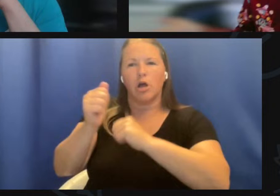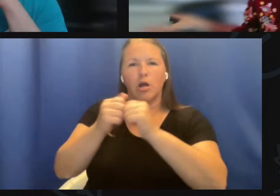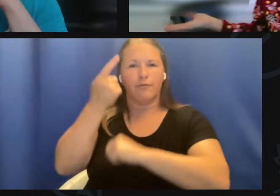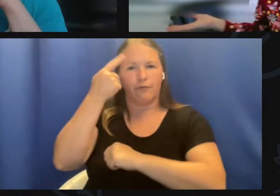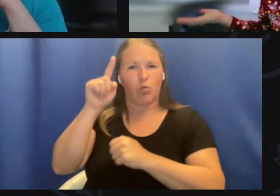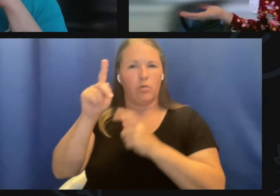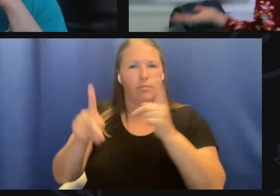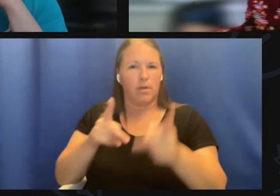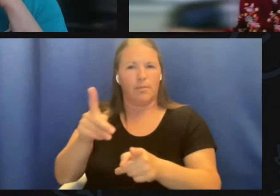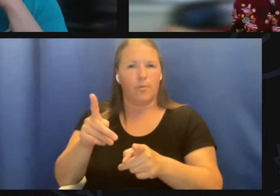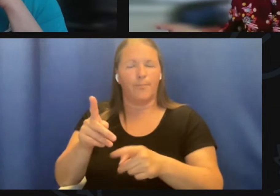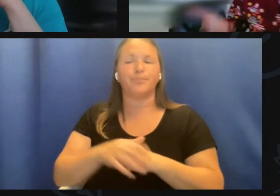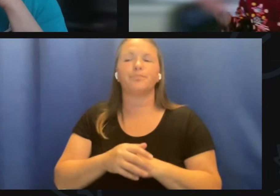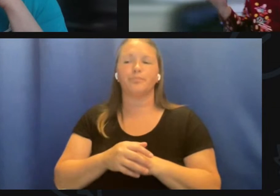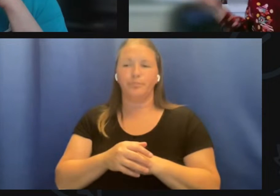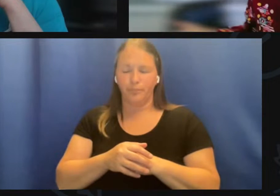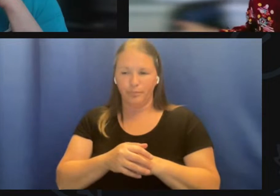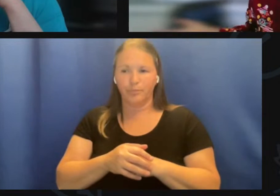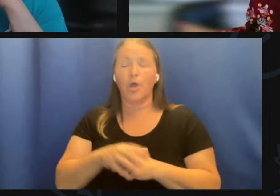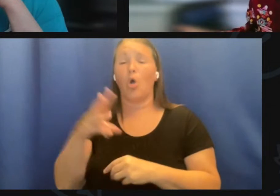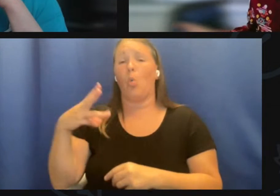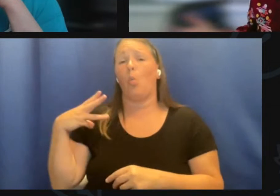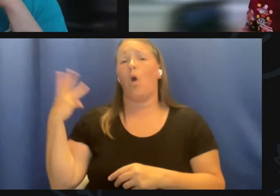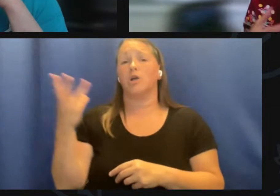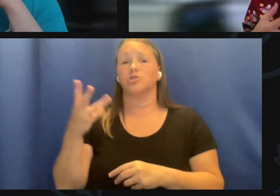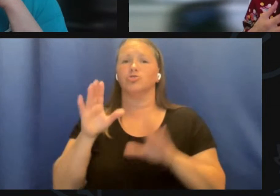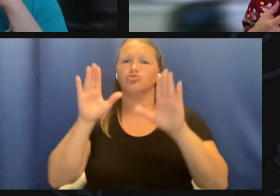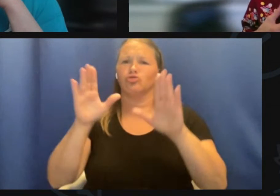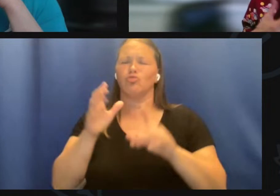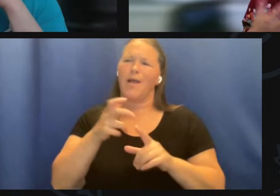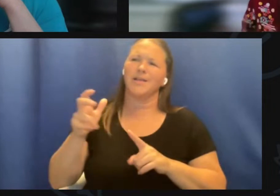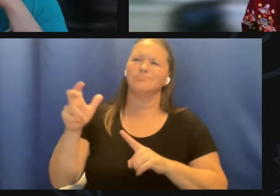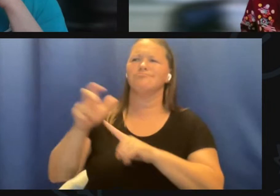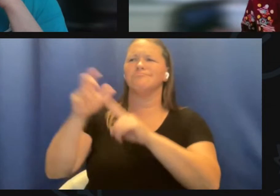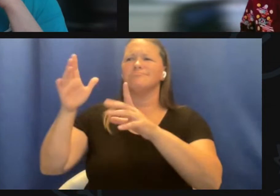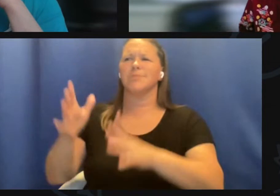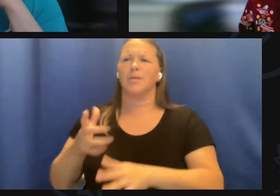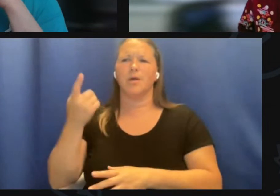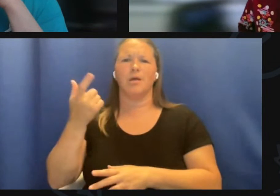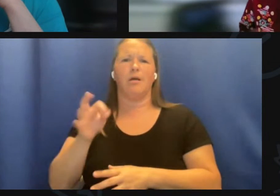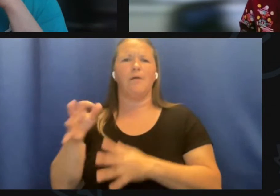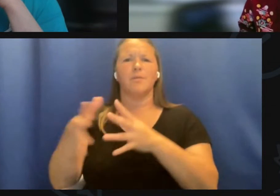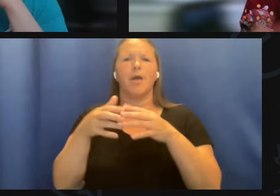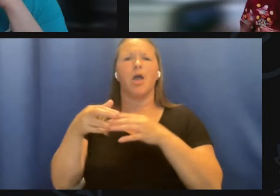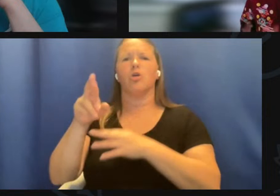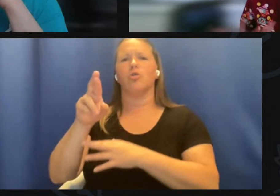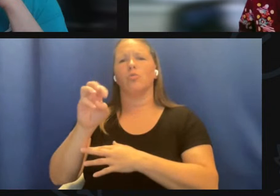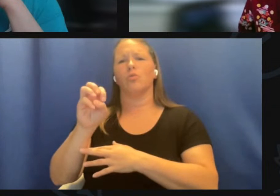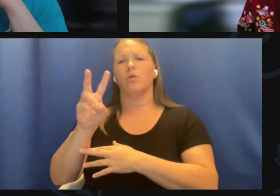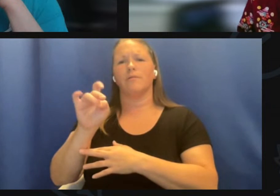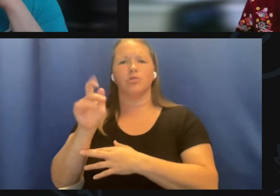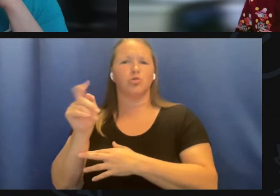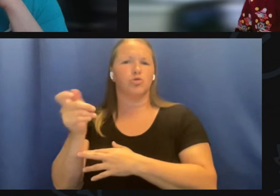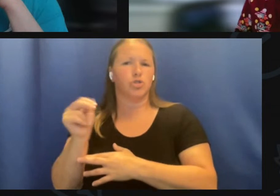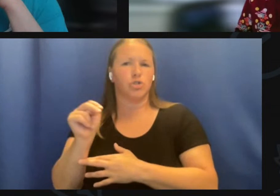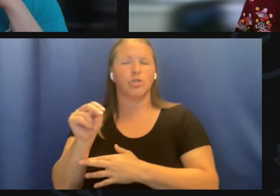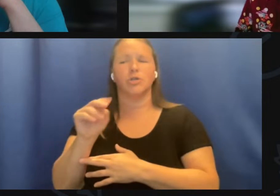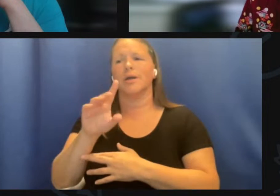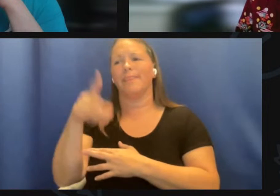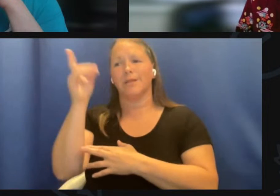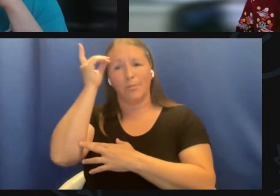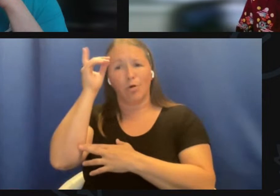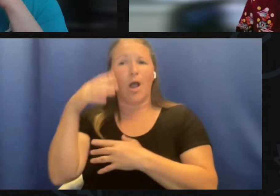great champion of the American Revolution and then the French Revolution and democratic processes. That wasn't appealing to her. She